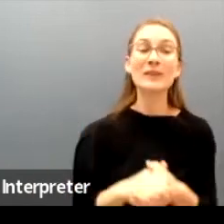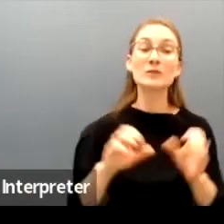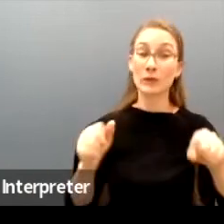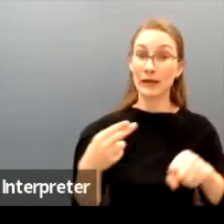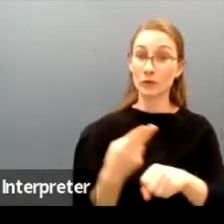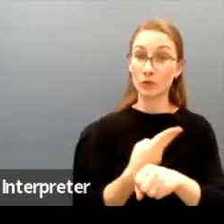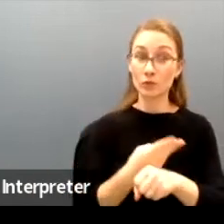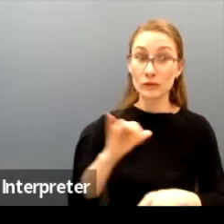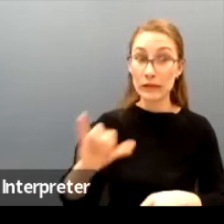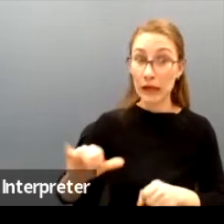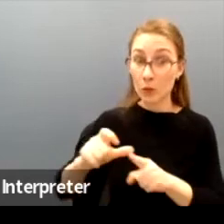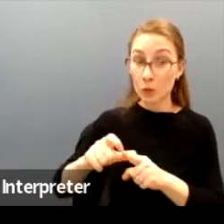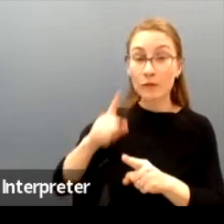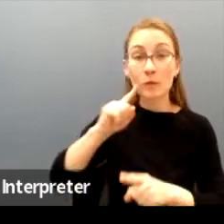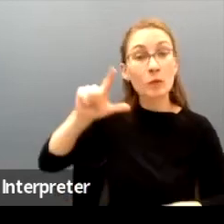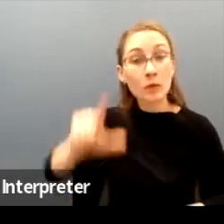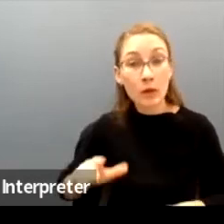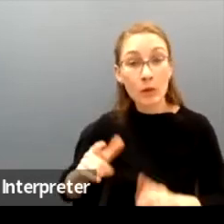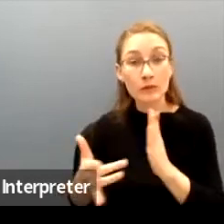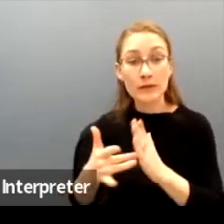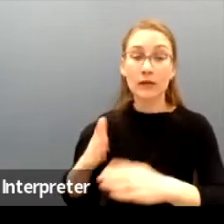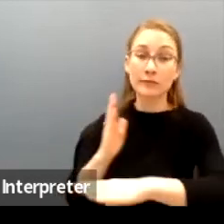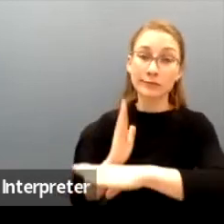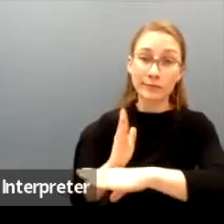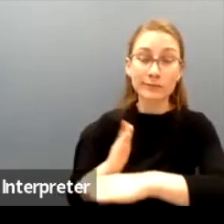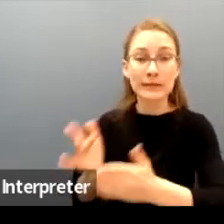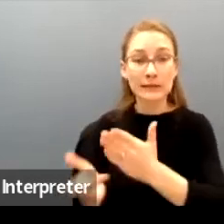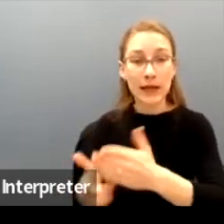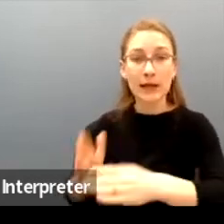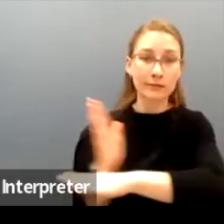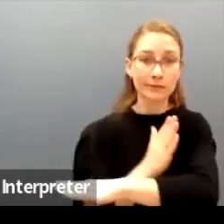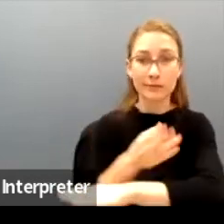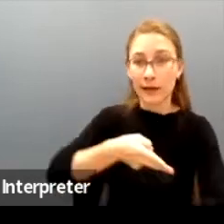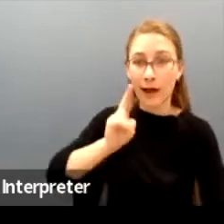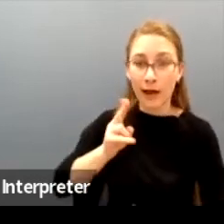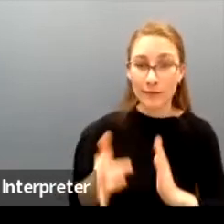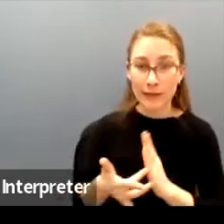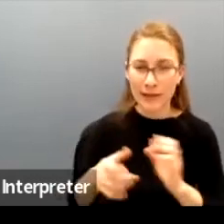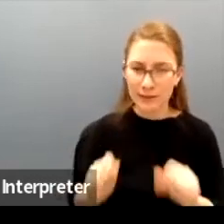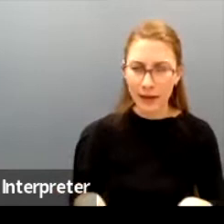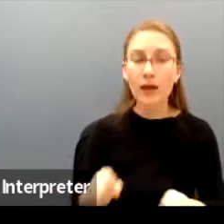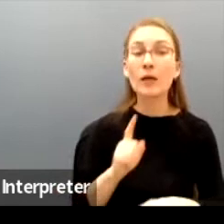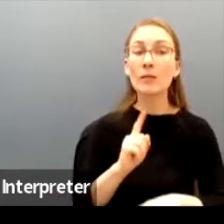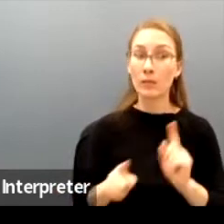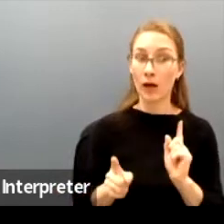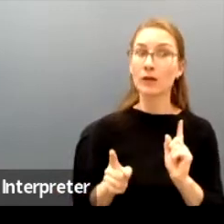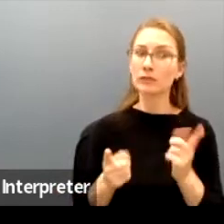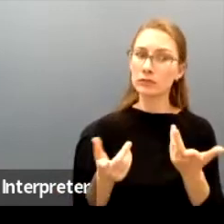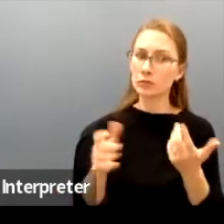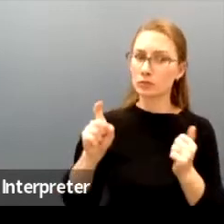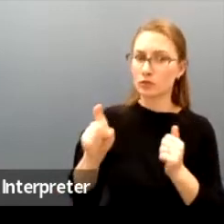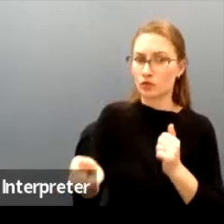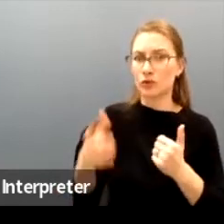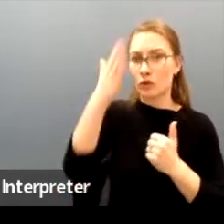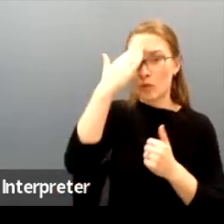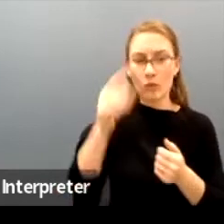mid-tech, but just keep in mind that they're, again, that context specific. So words like coffee, Paw Patrol, nail